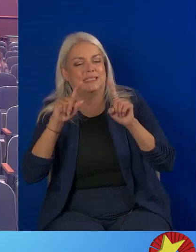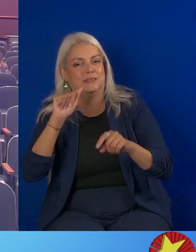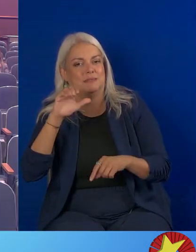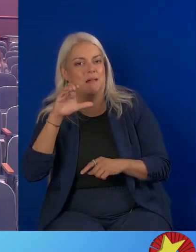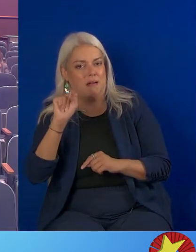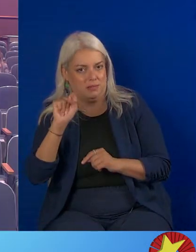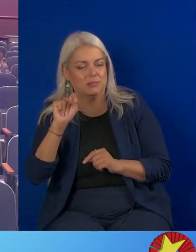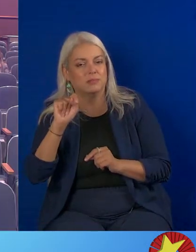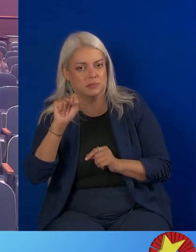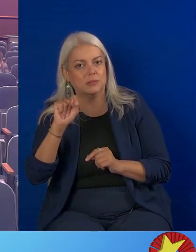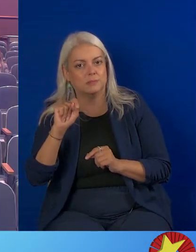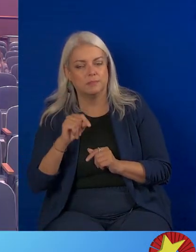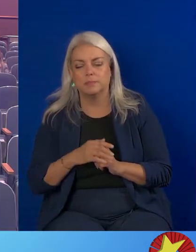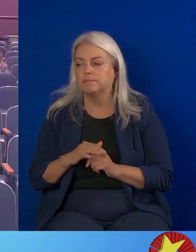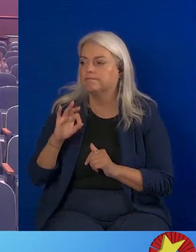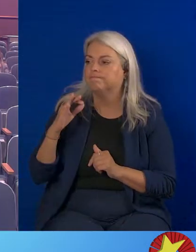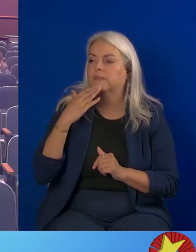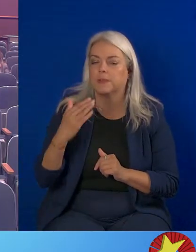Thank you.